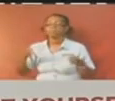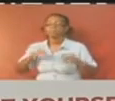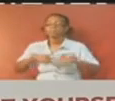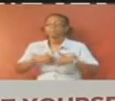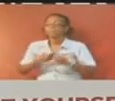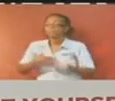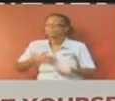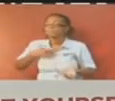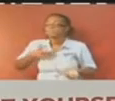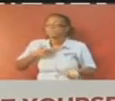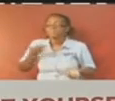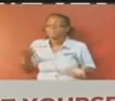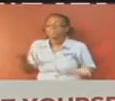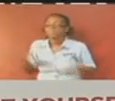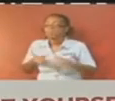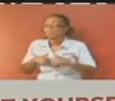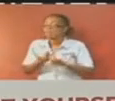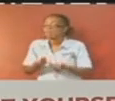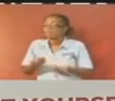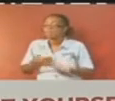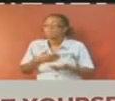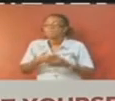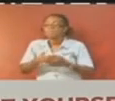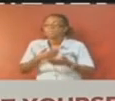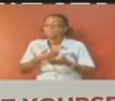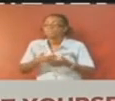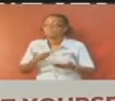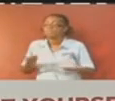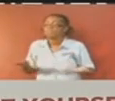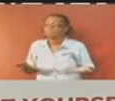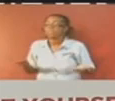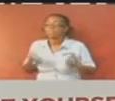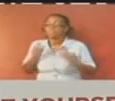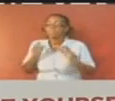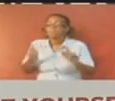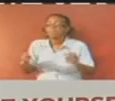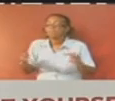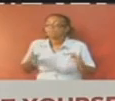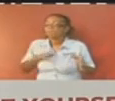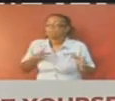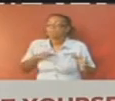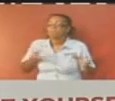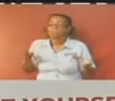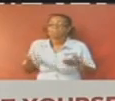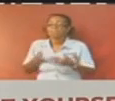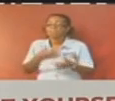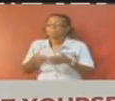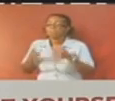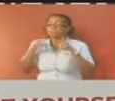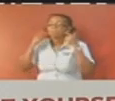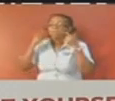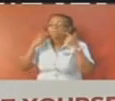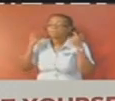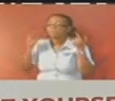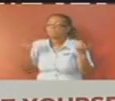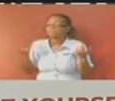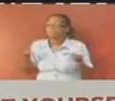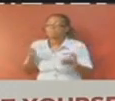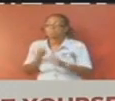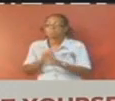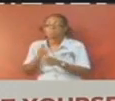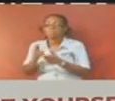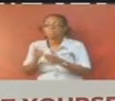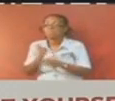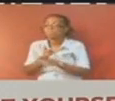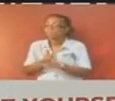The reason I ask this is because Dr. Hines, as you have heard,